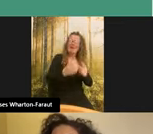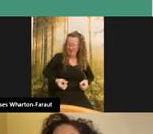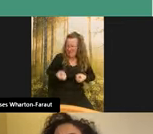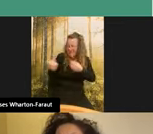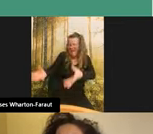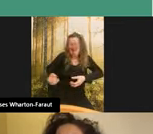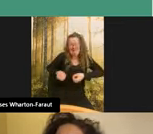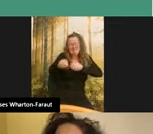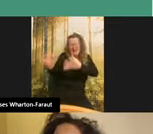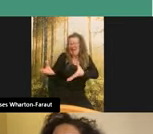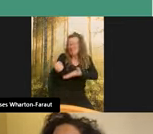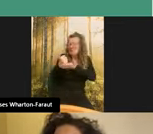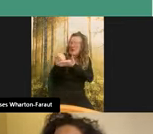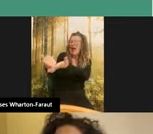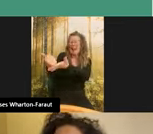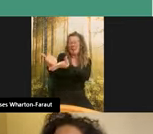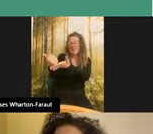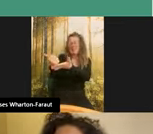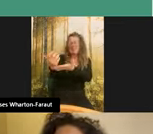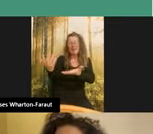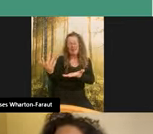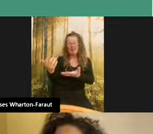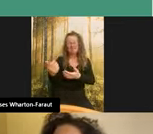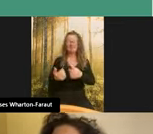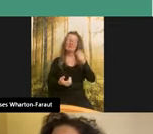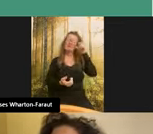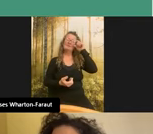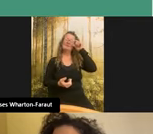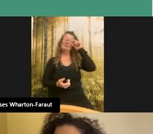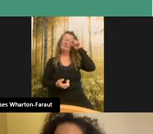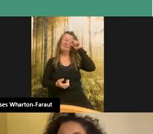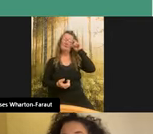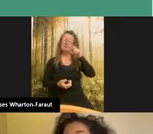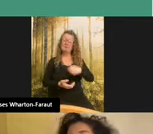giving things of their own volition to support